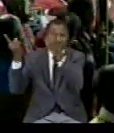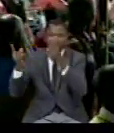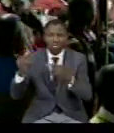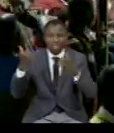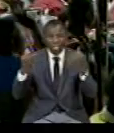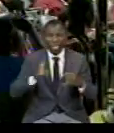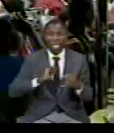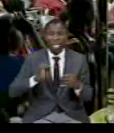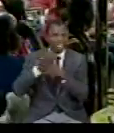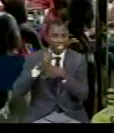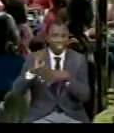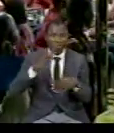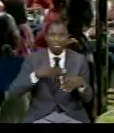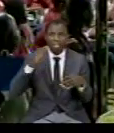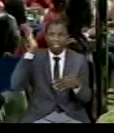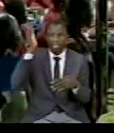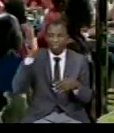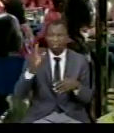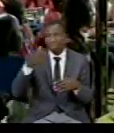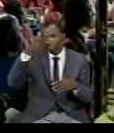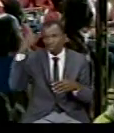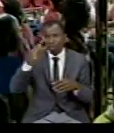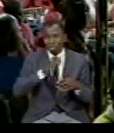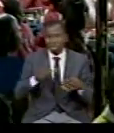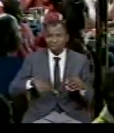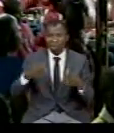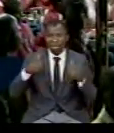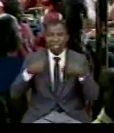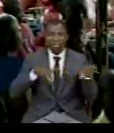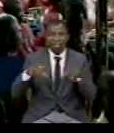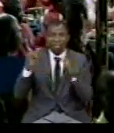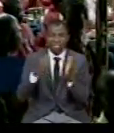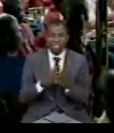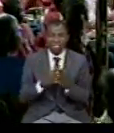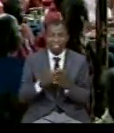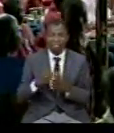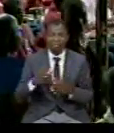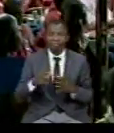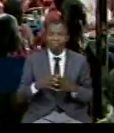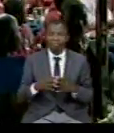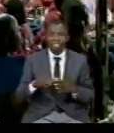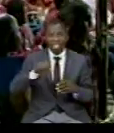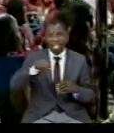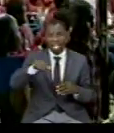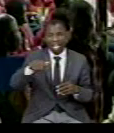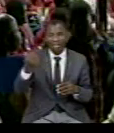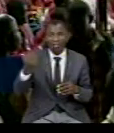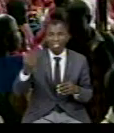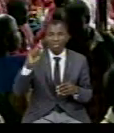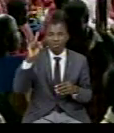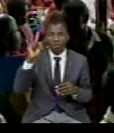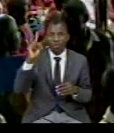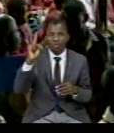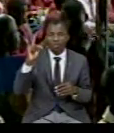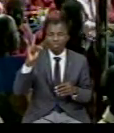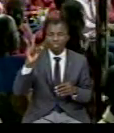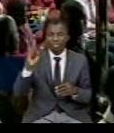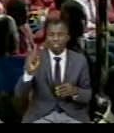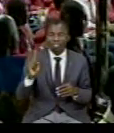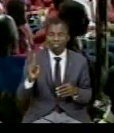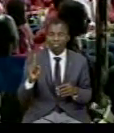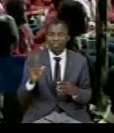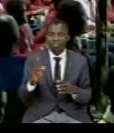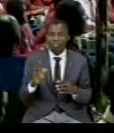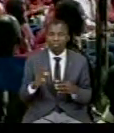testimony because the Lord has done it." And we have another one from Adekule Odebumi. He says, "I'm